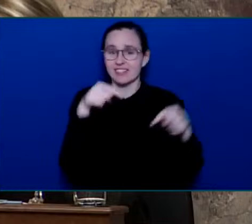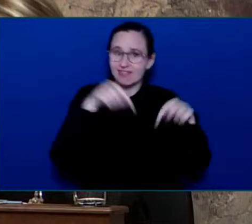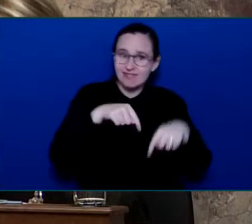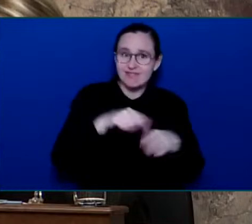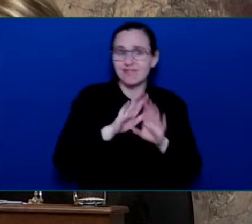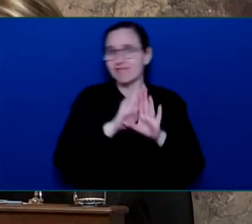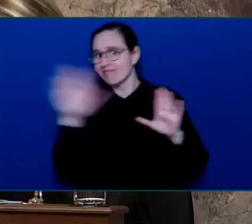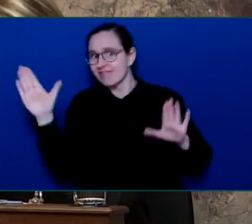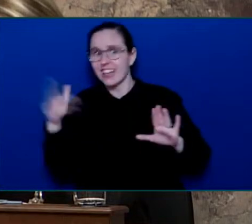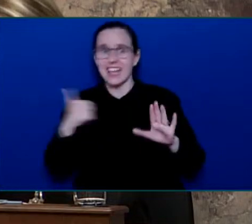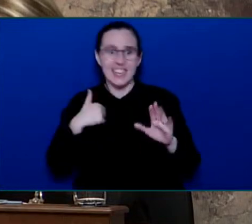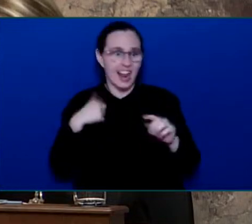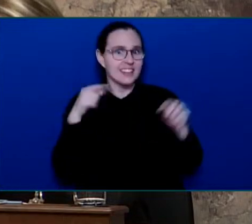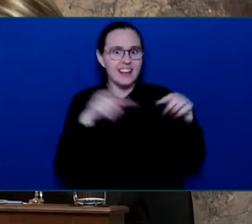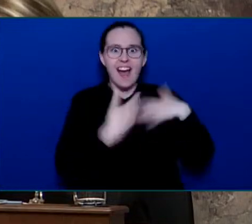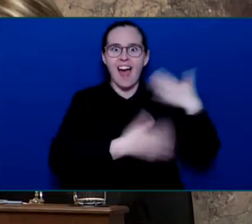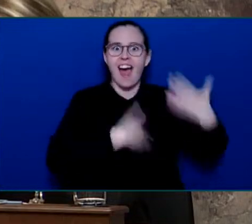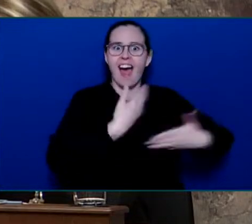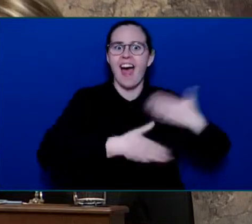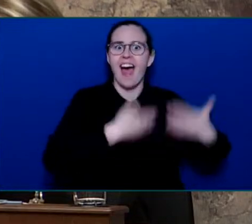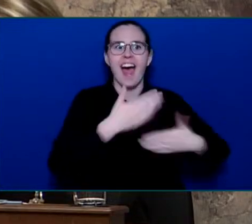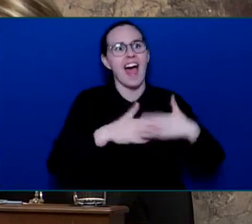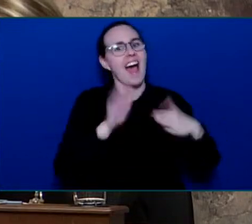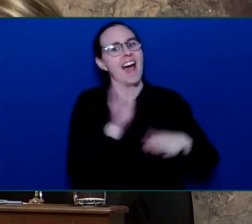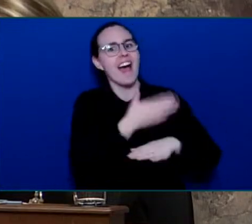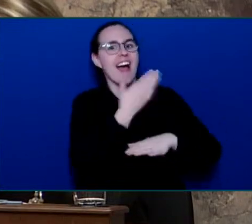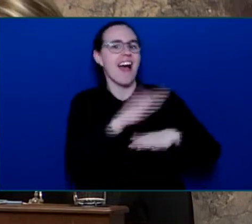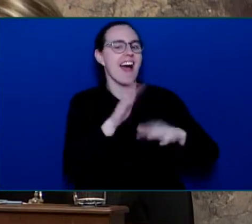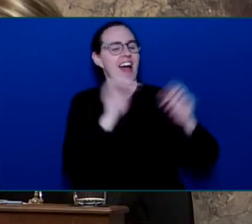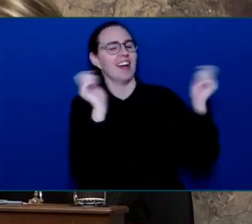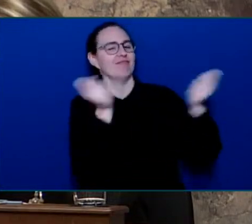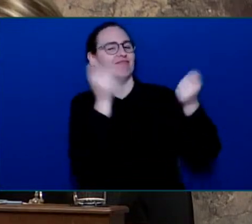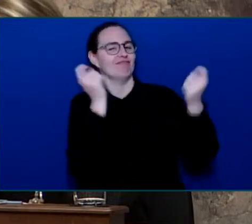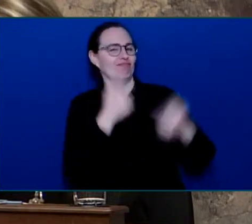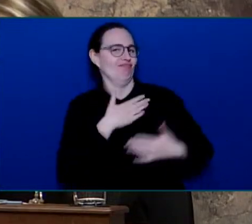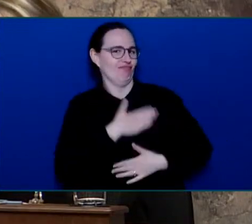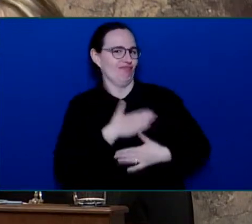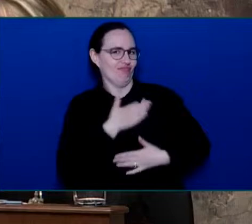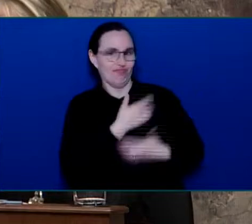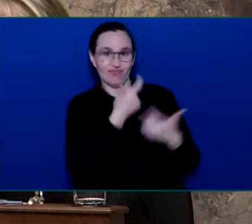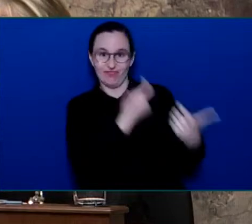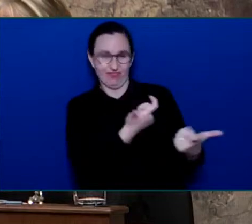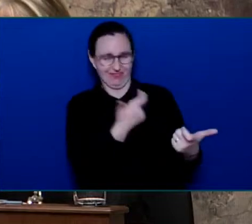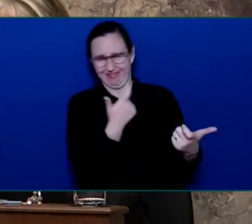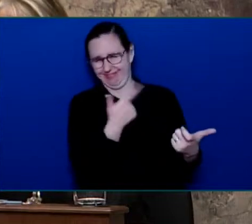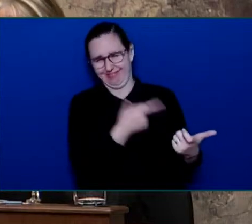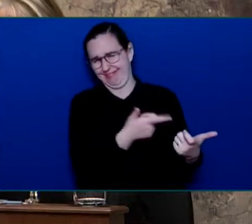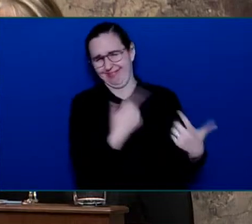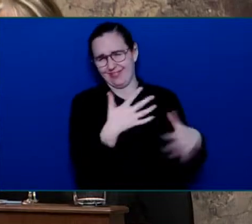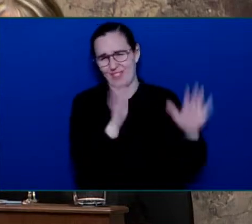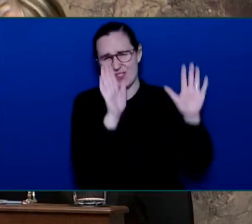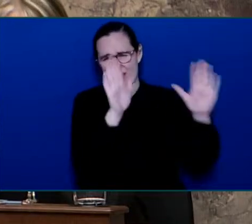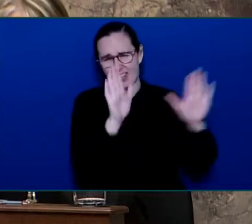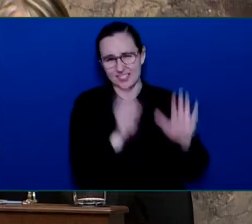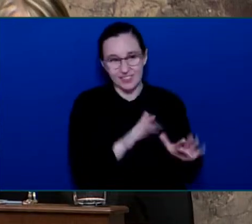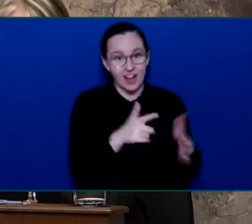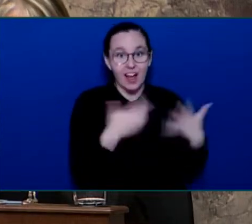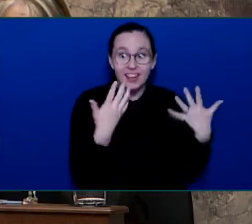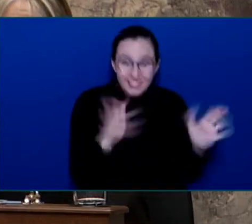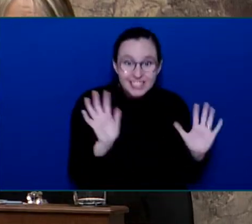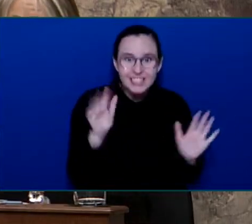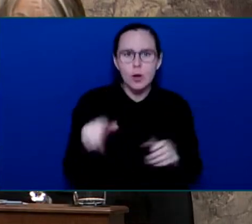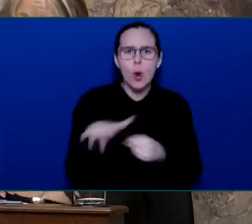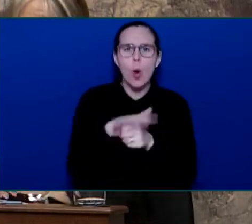one we would never forget. Afterwards, locals praised the event, with many saying that in all the years of living in